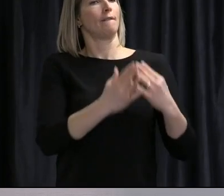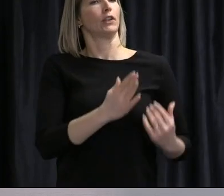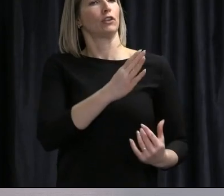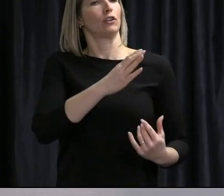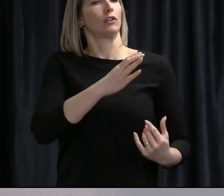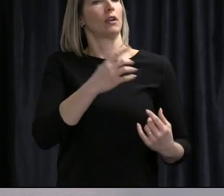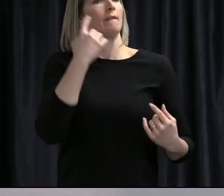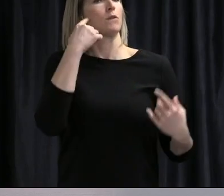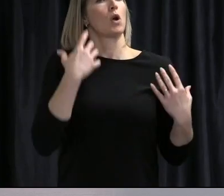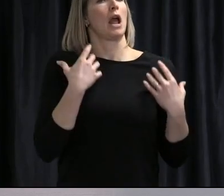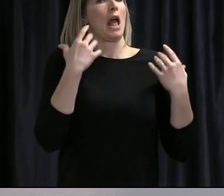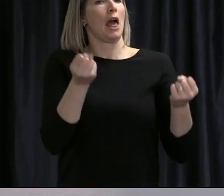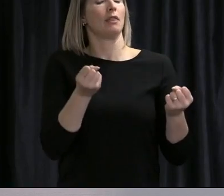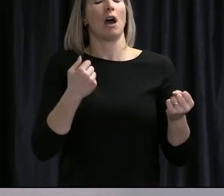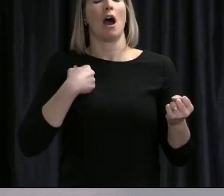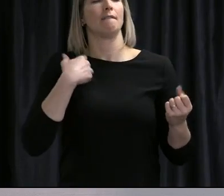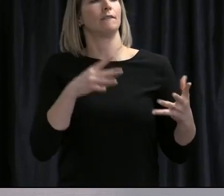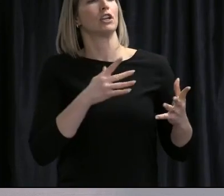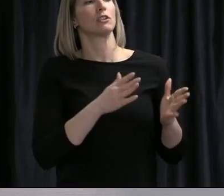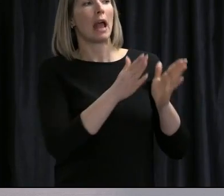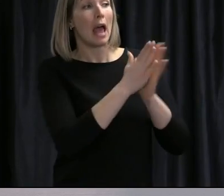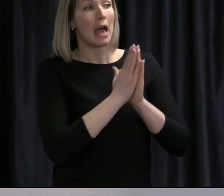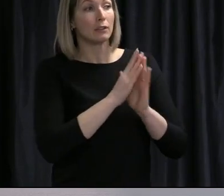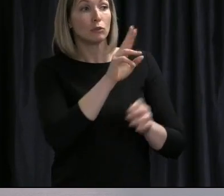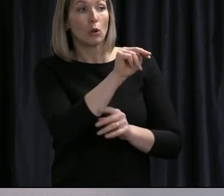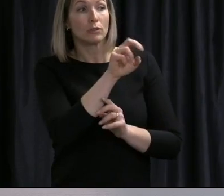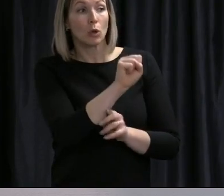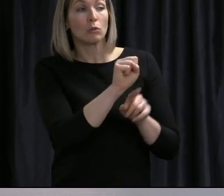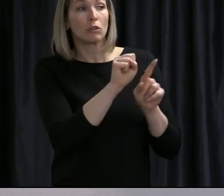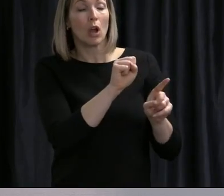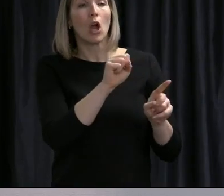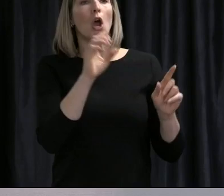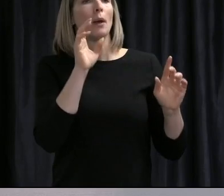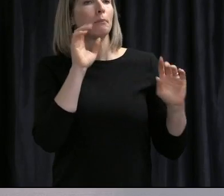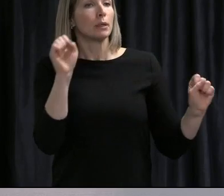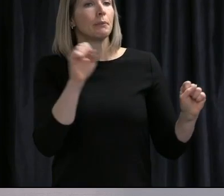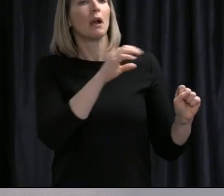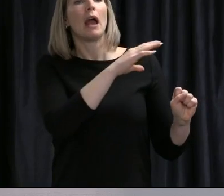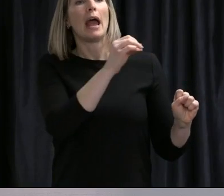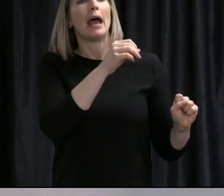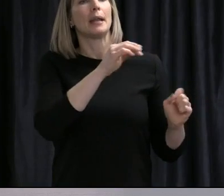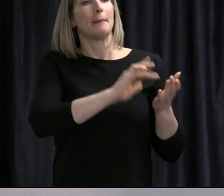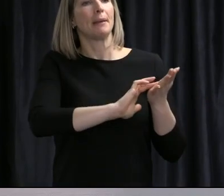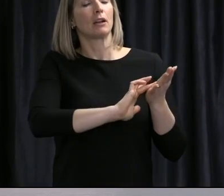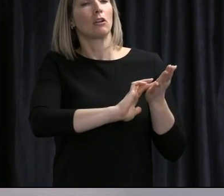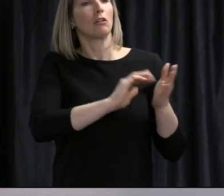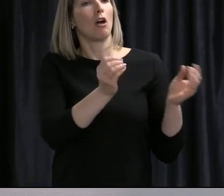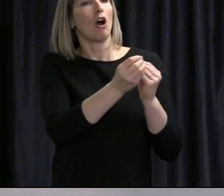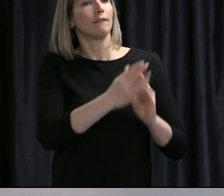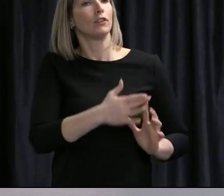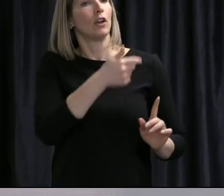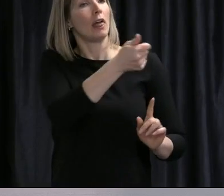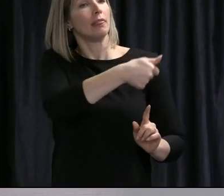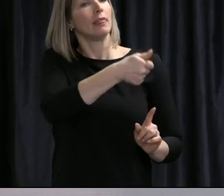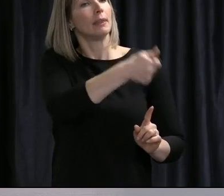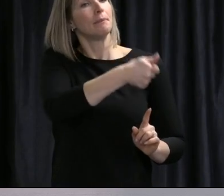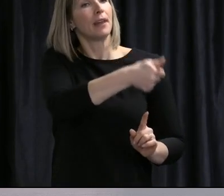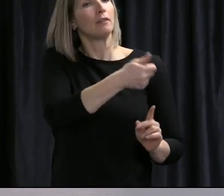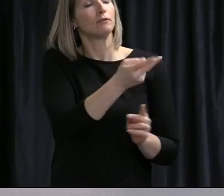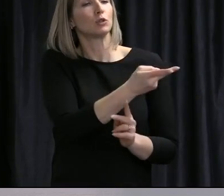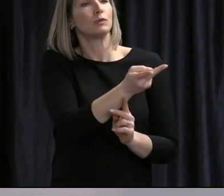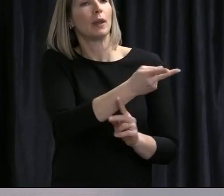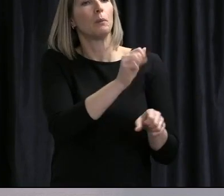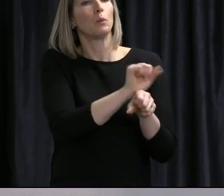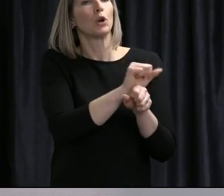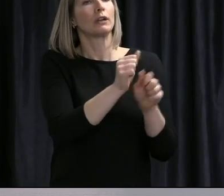Minister Delory in Nova Scotia, and I was aware that the Premier and he were going to be part of that announcement, because they had